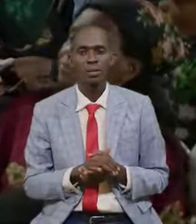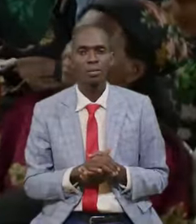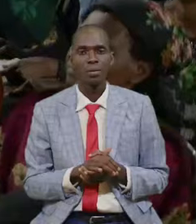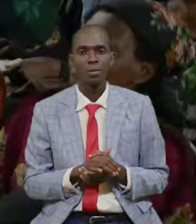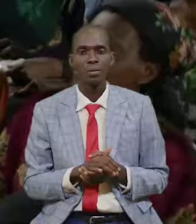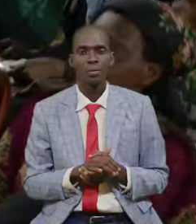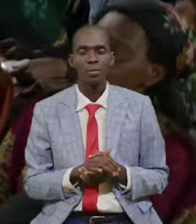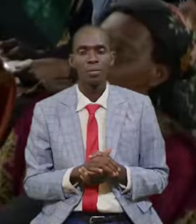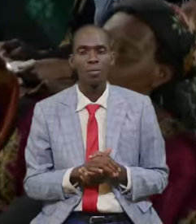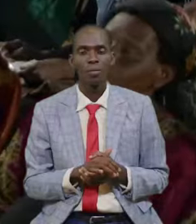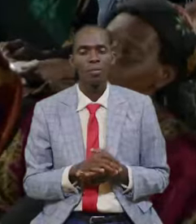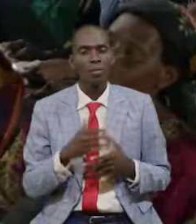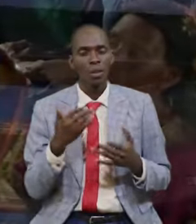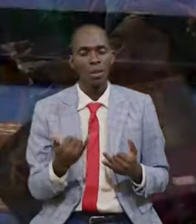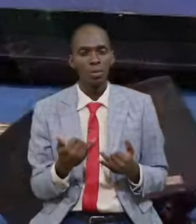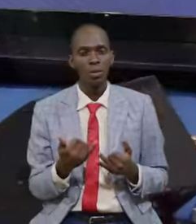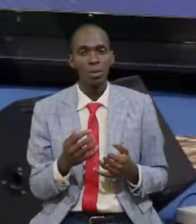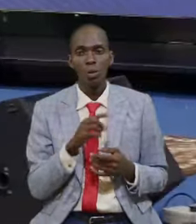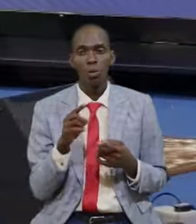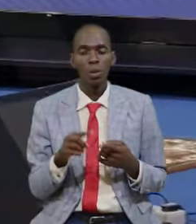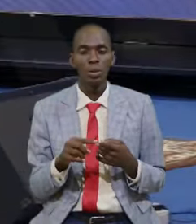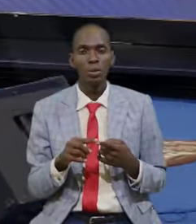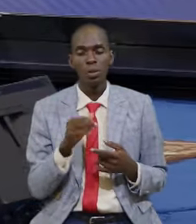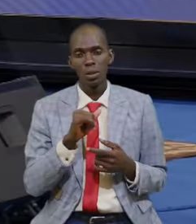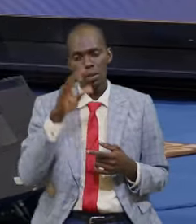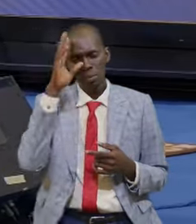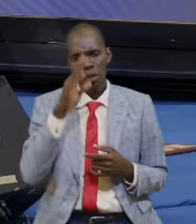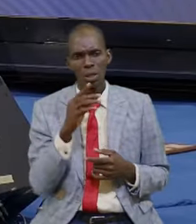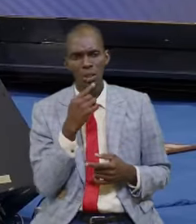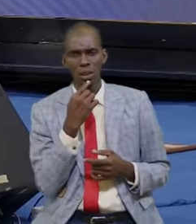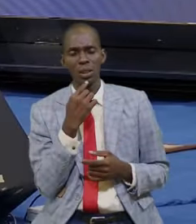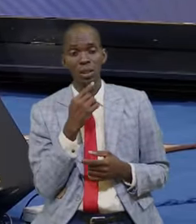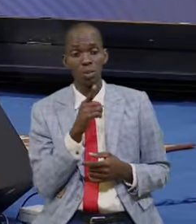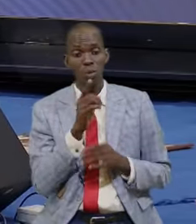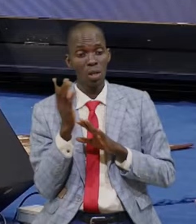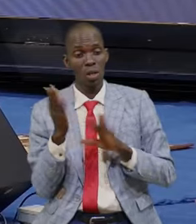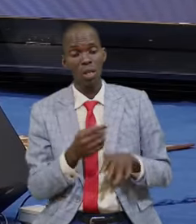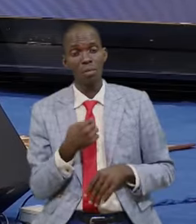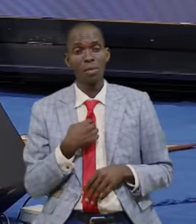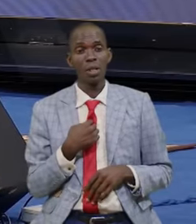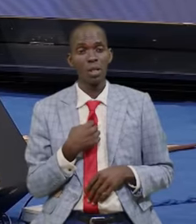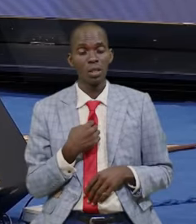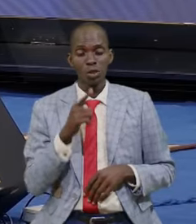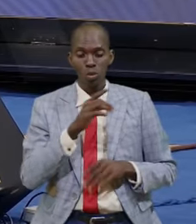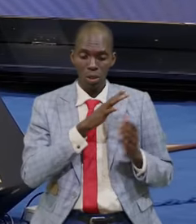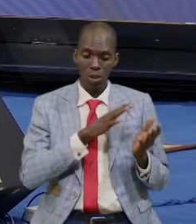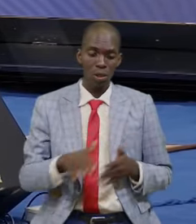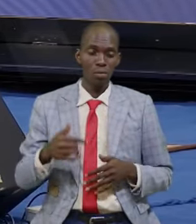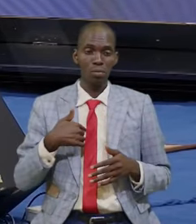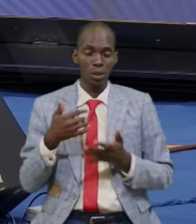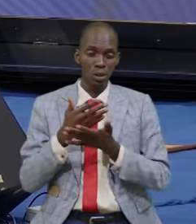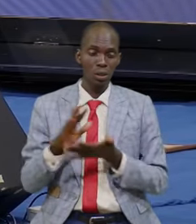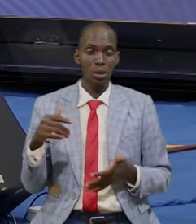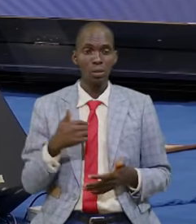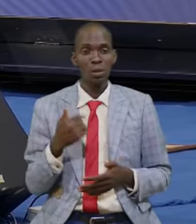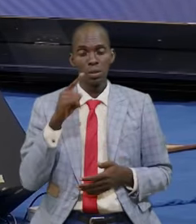a man might threaten and say, you left me, you abandoned me, you